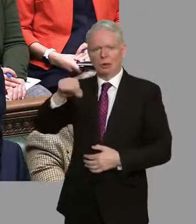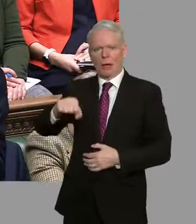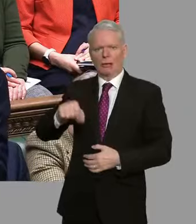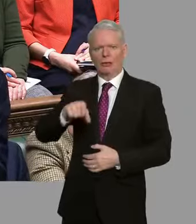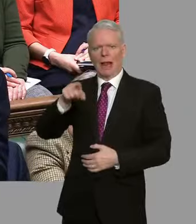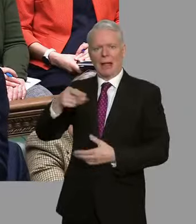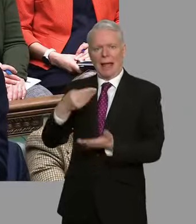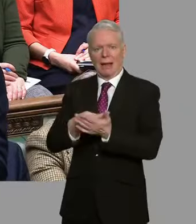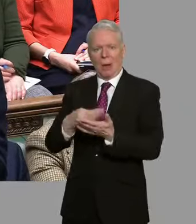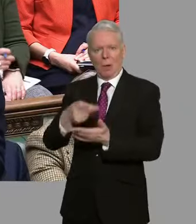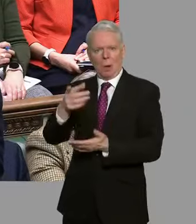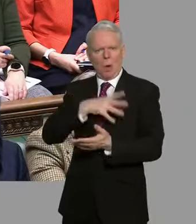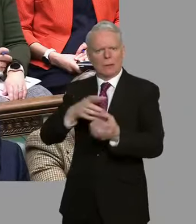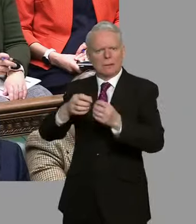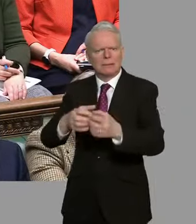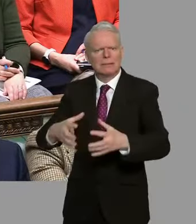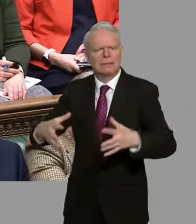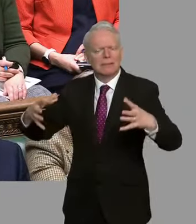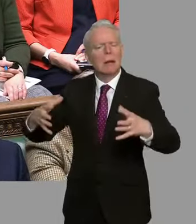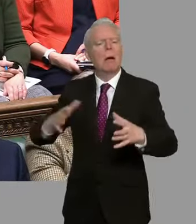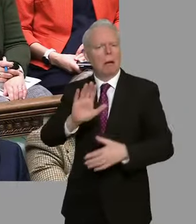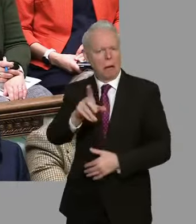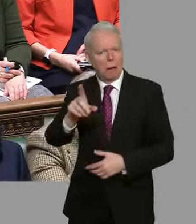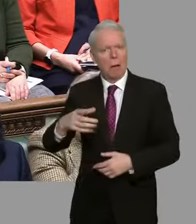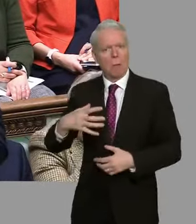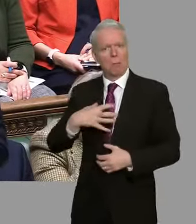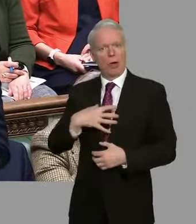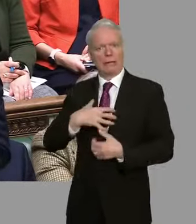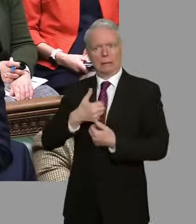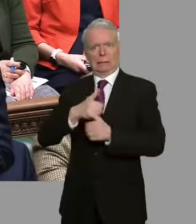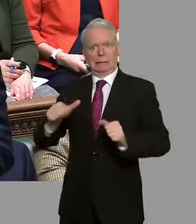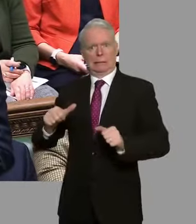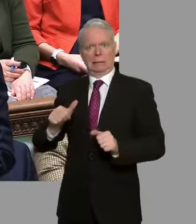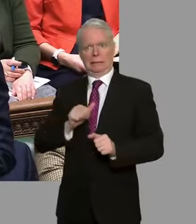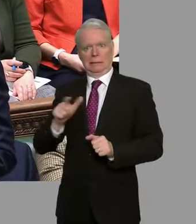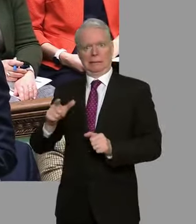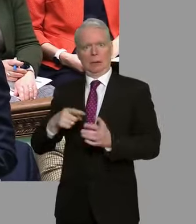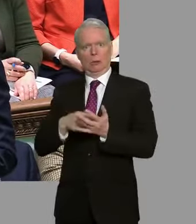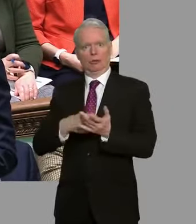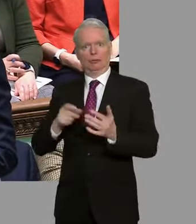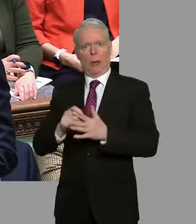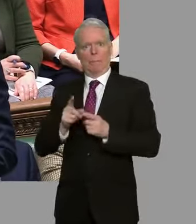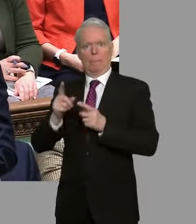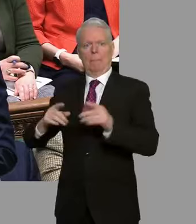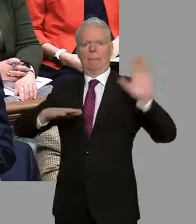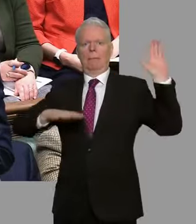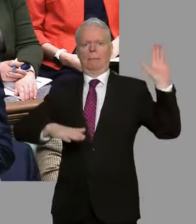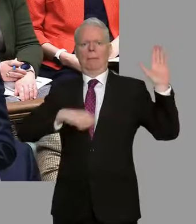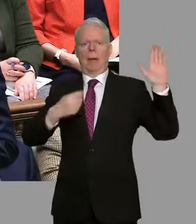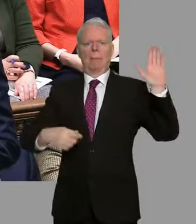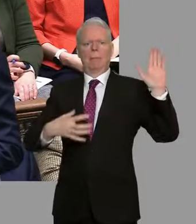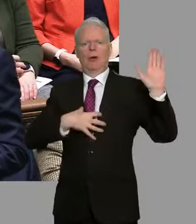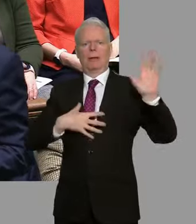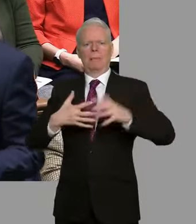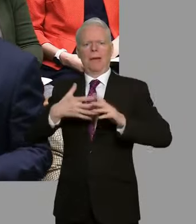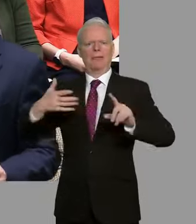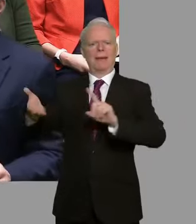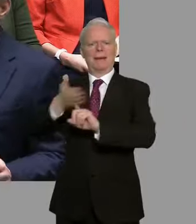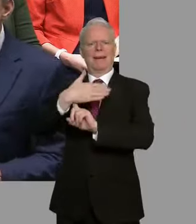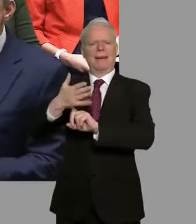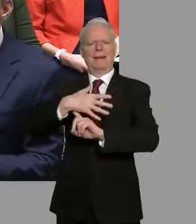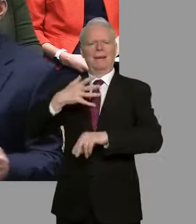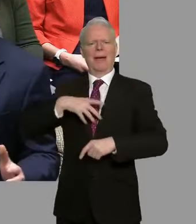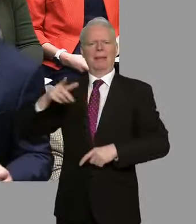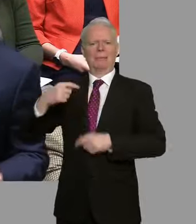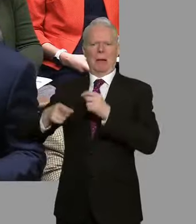President-elect Trump will do to their country. But because the Conservatives so broke the immigration system, many of them are